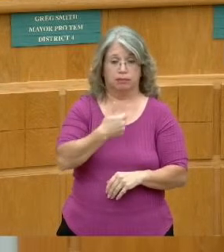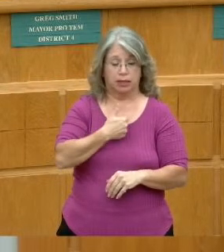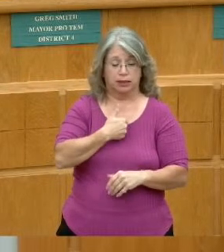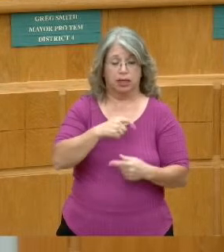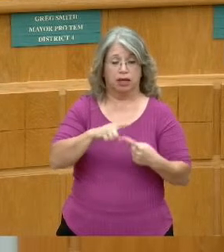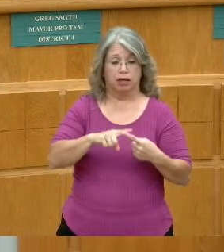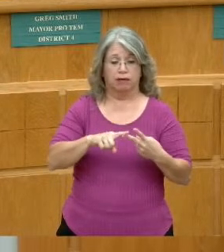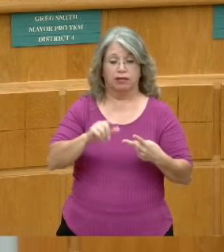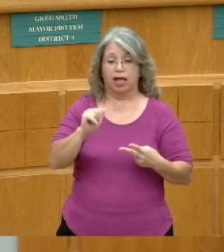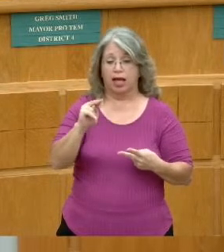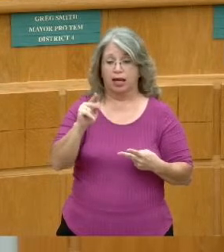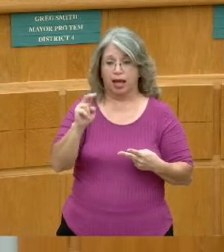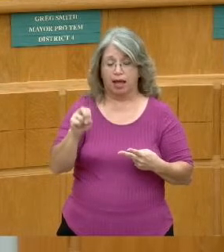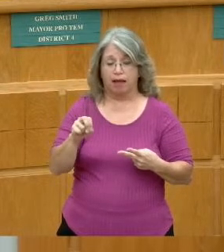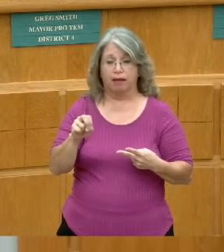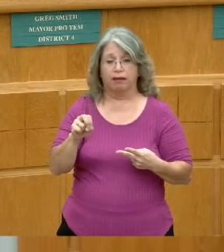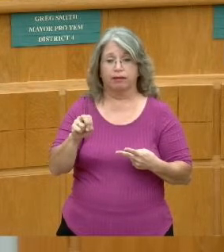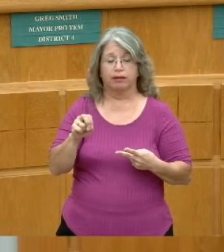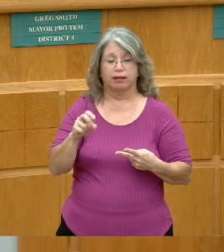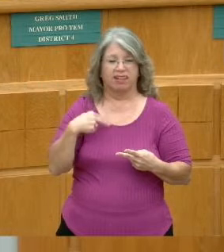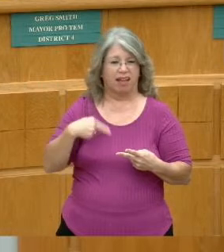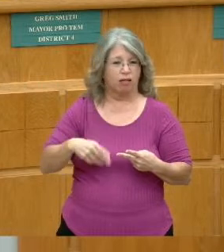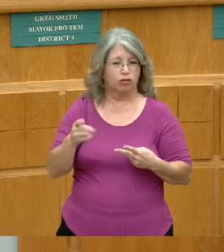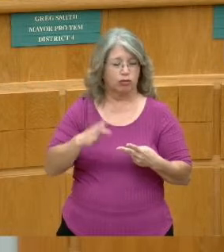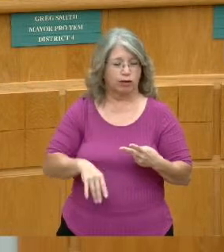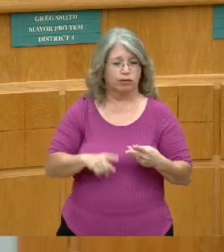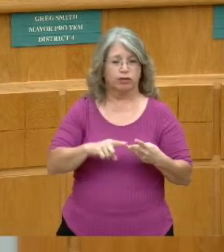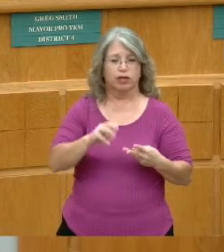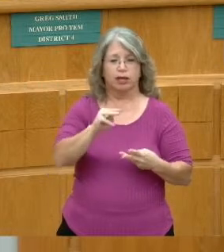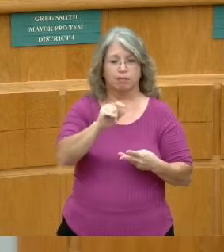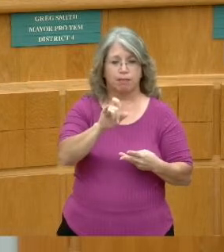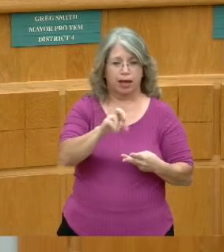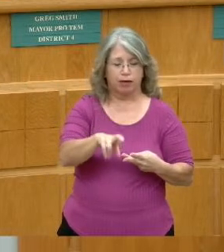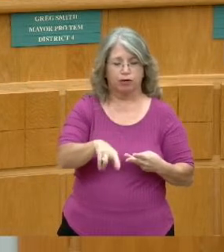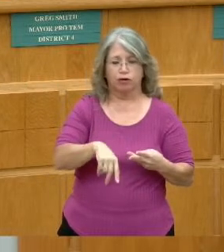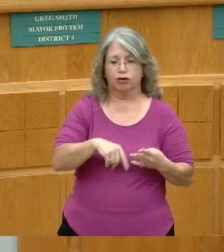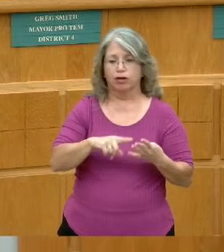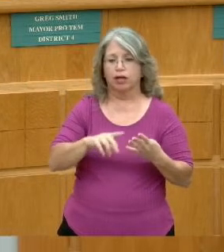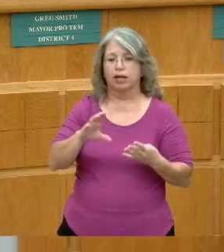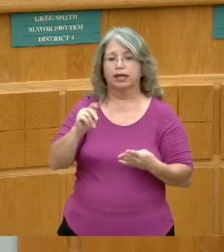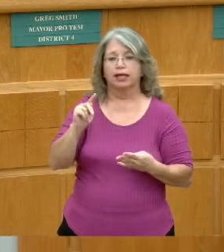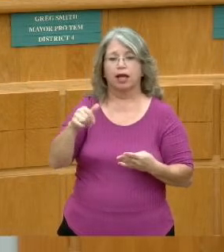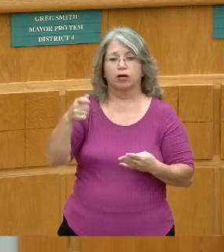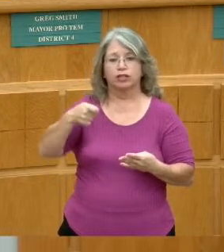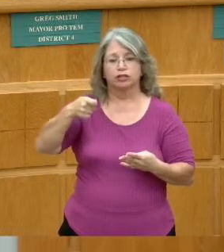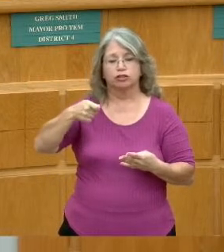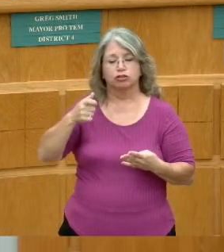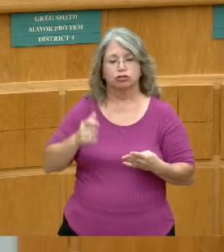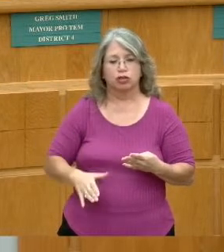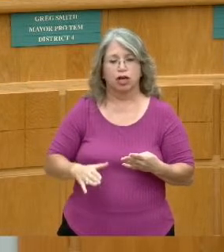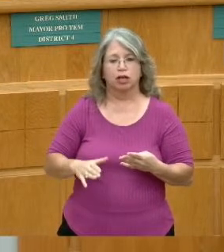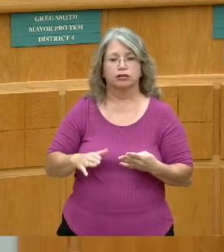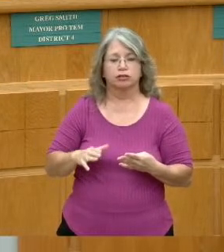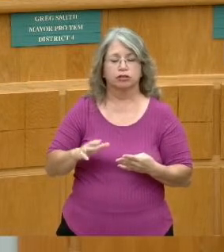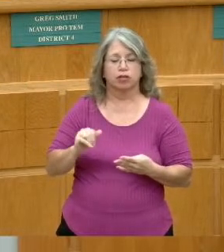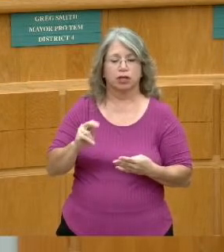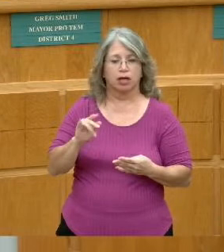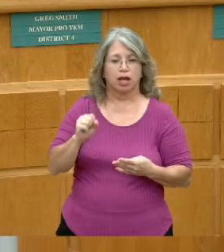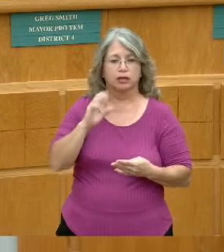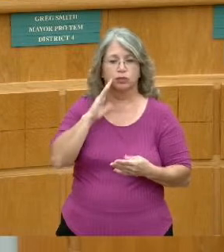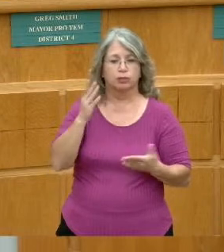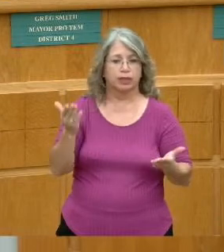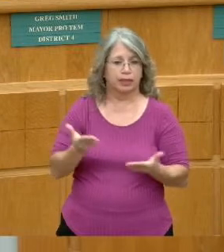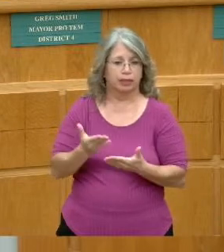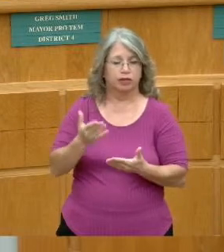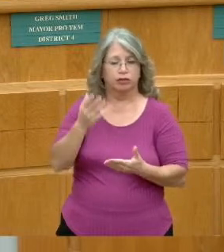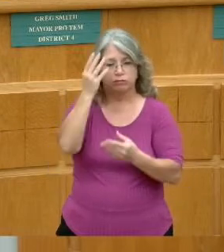here, Annette Rodriguez, our Public Health Director, our Mayor, Mayor McComb, and our County Judge, Barbara Canales. Will be here to update